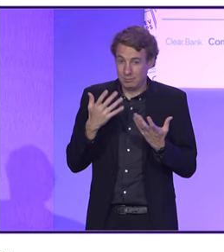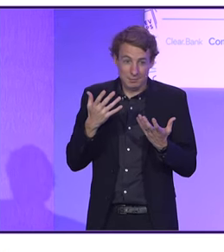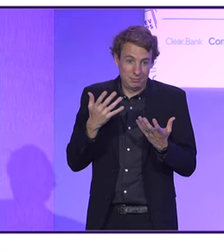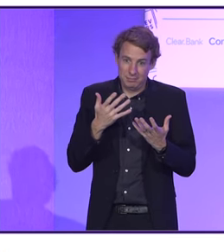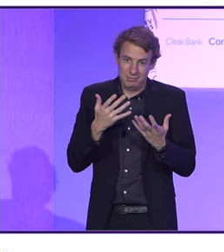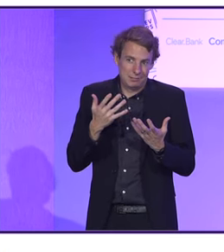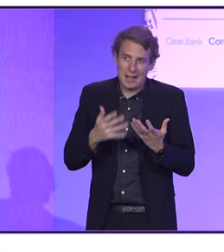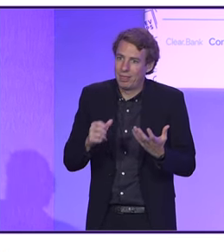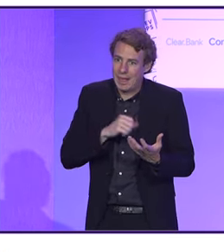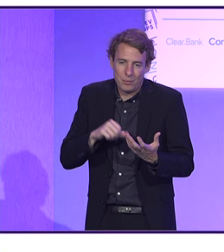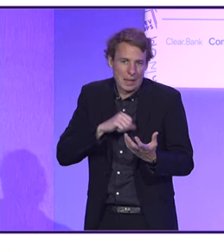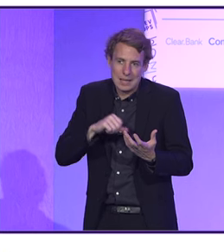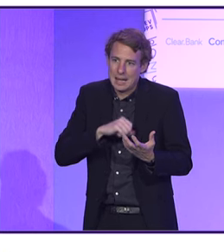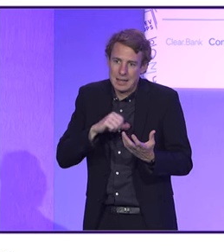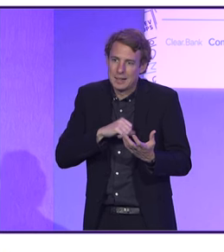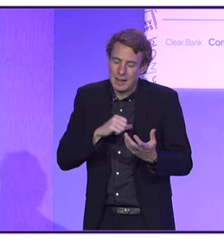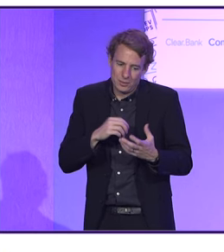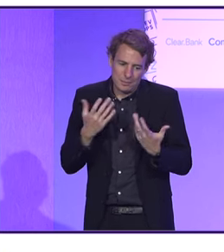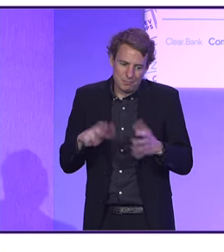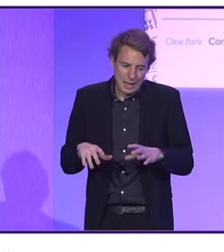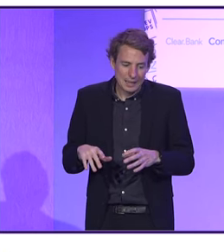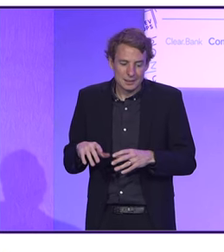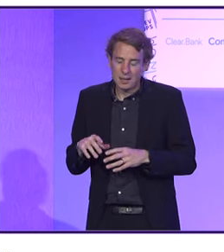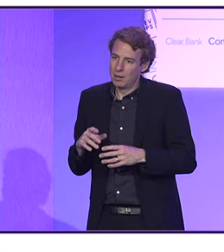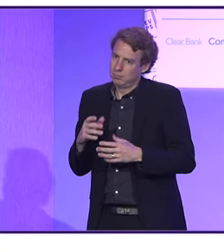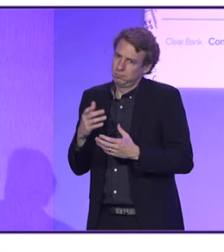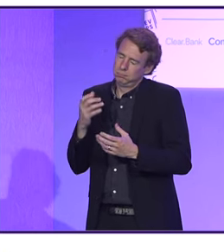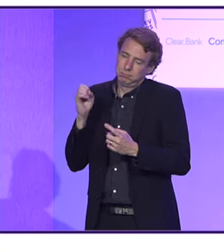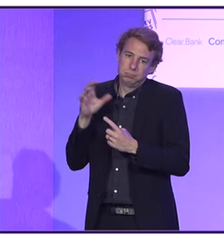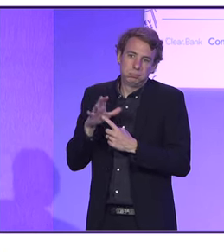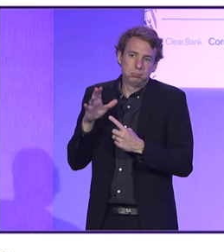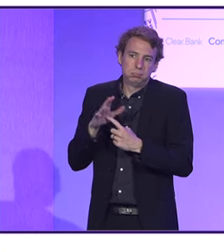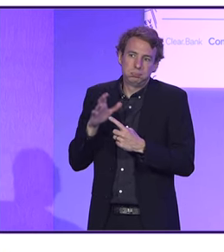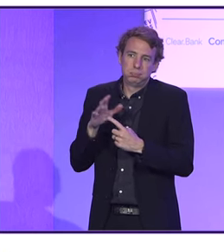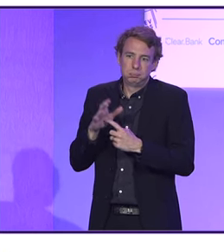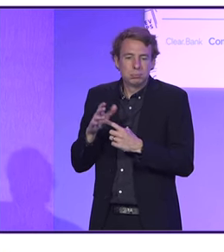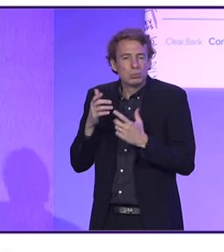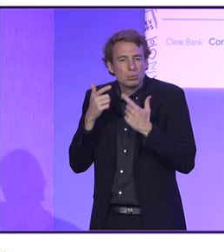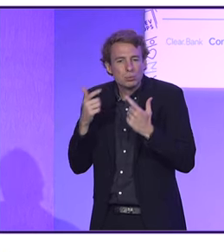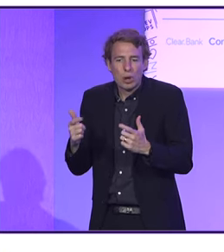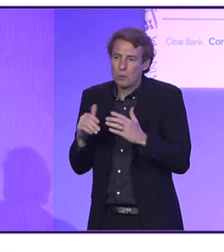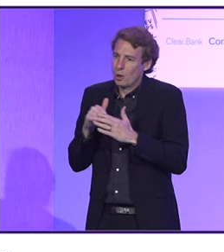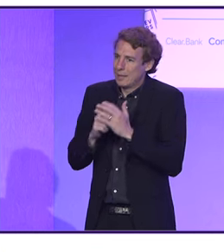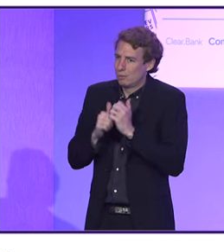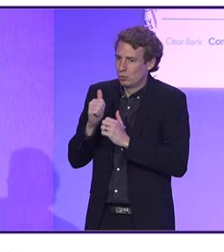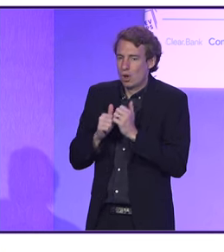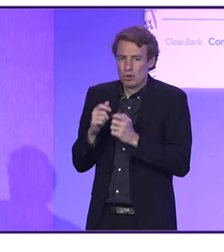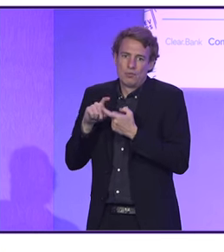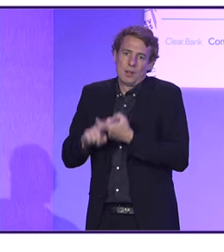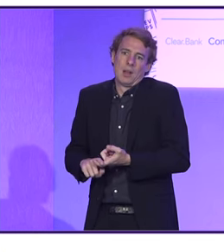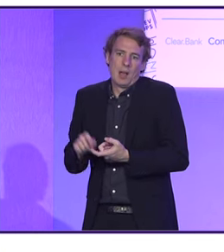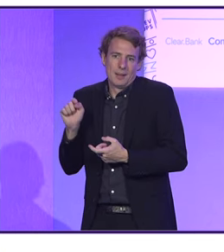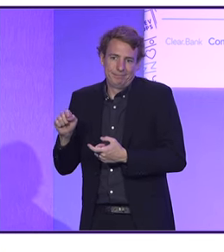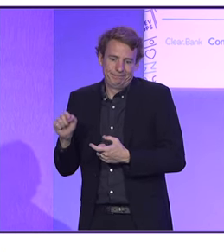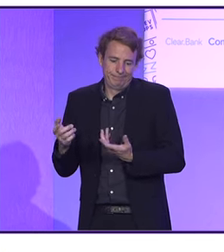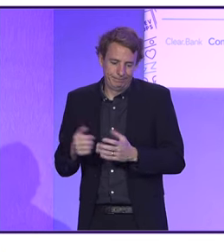And Puppet has been absolutely foundational to GovUK being able to run so much infrastructure for so long, so reliably. Another